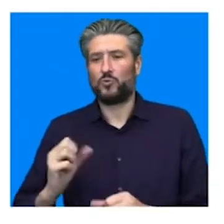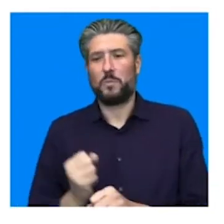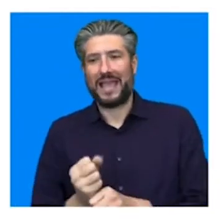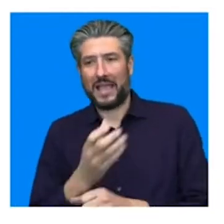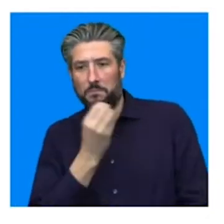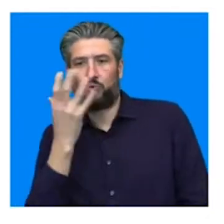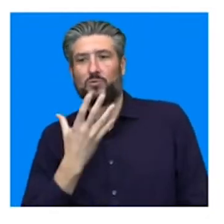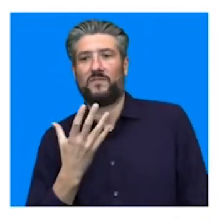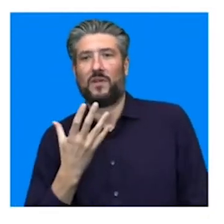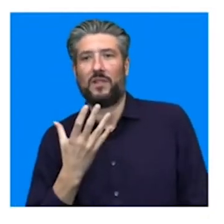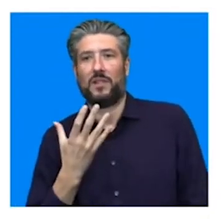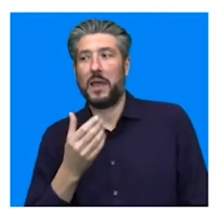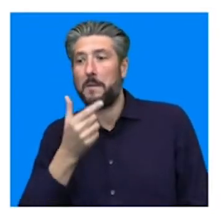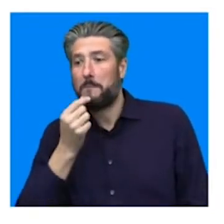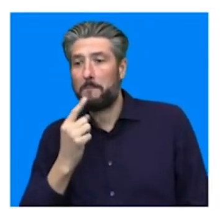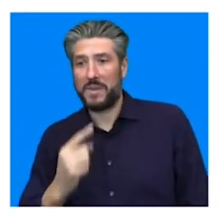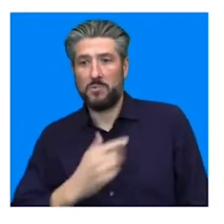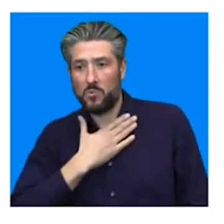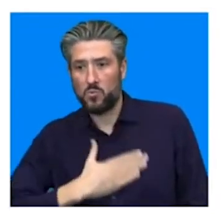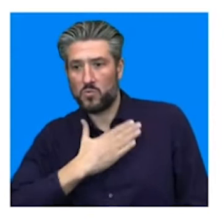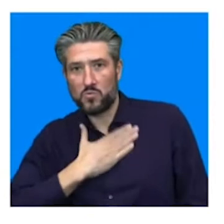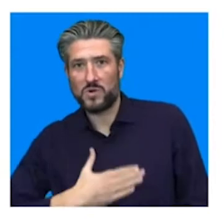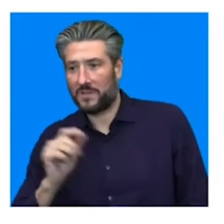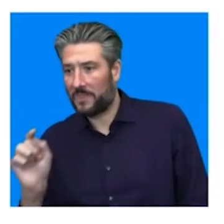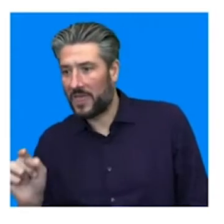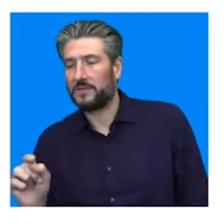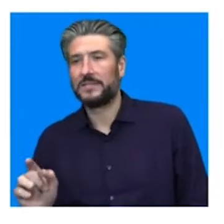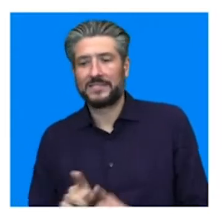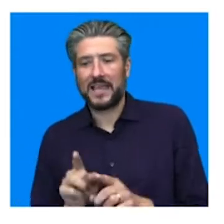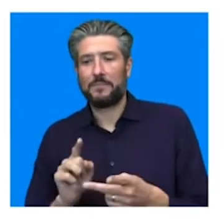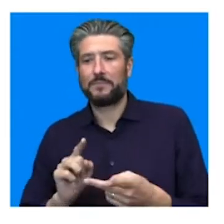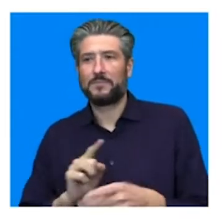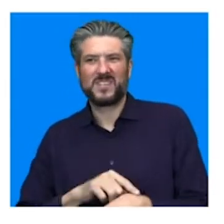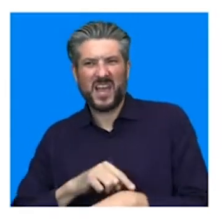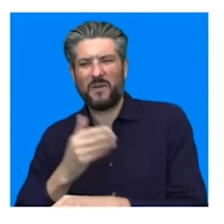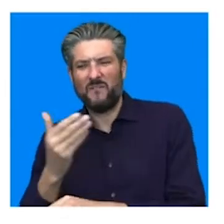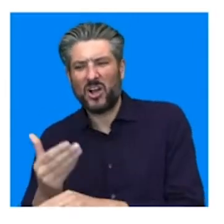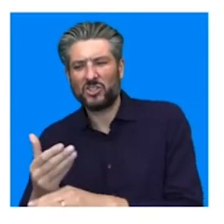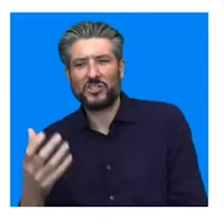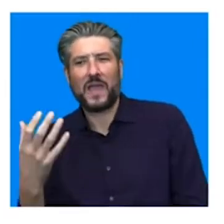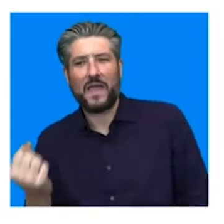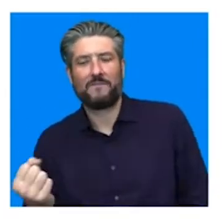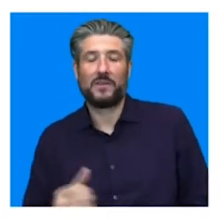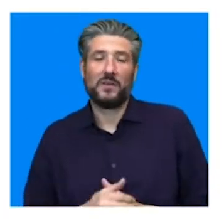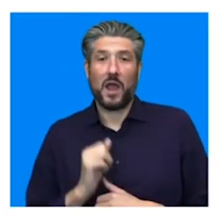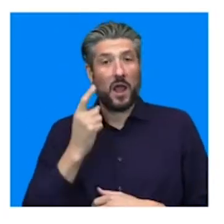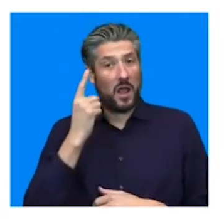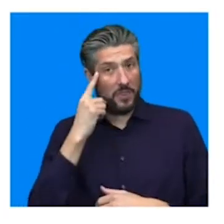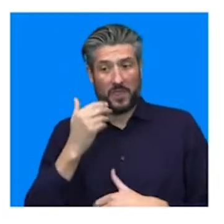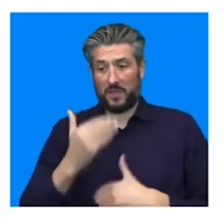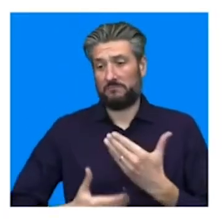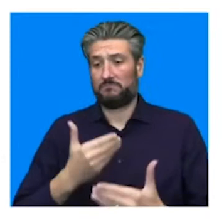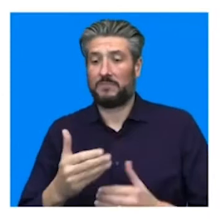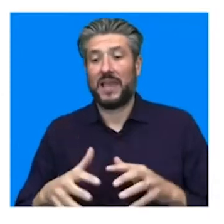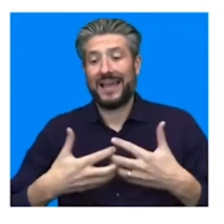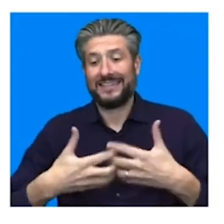want to covet, but actually at the same time functional. And I think the tech has really come on so that actually you can be proud of something and kind of